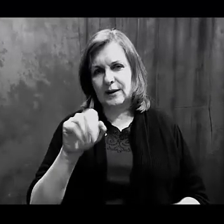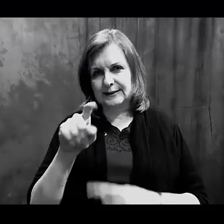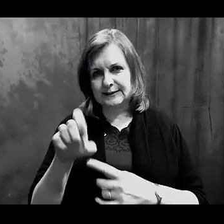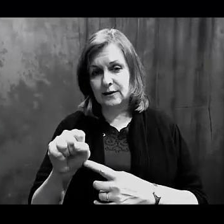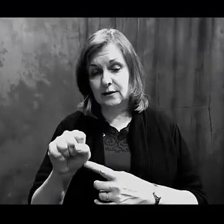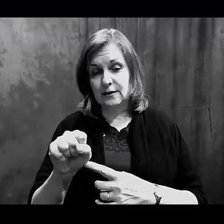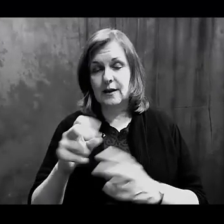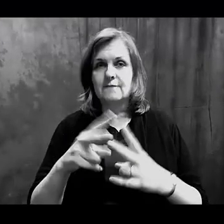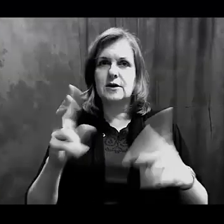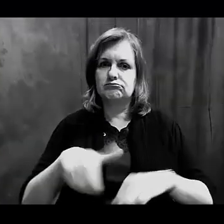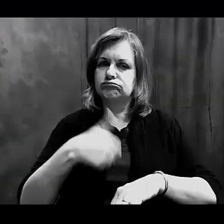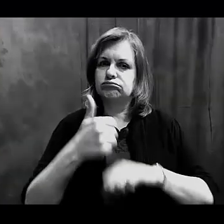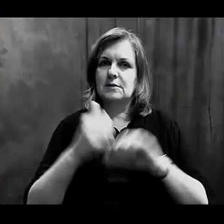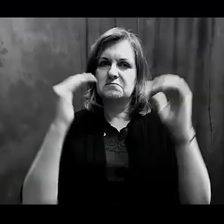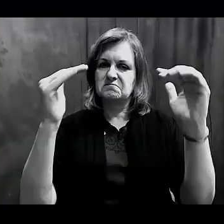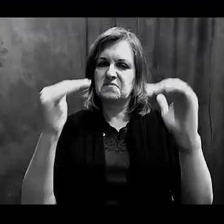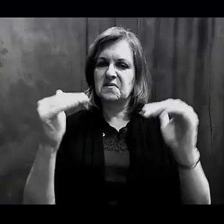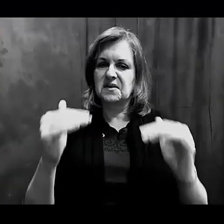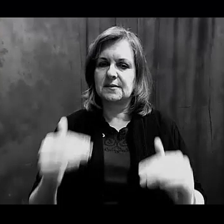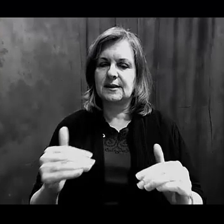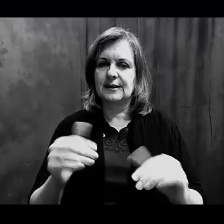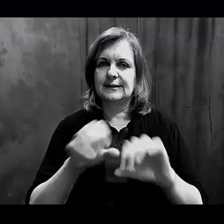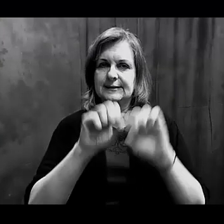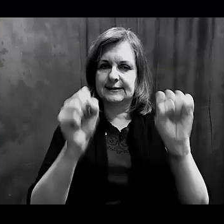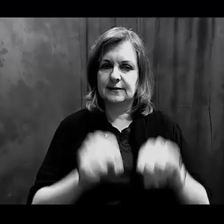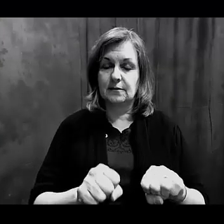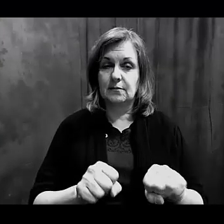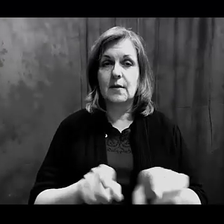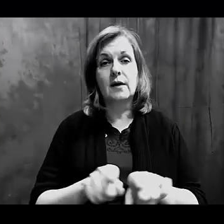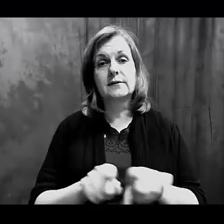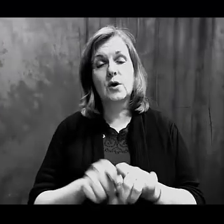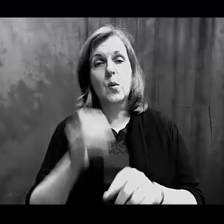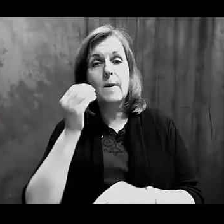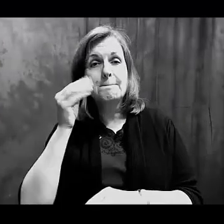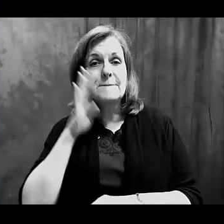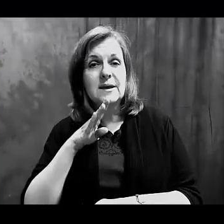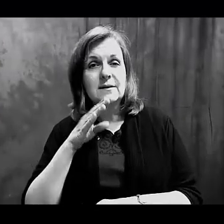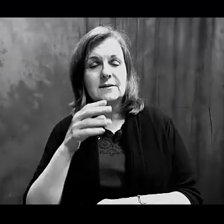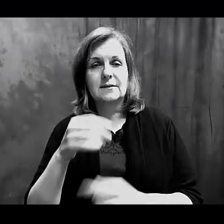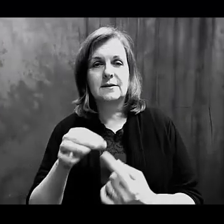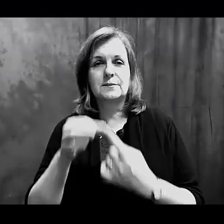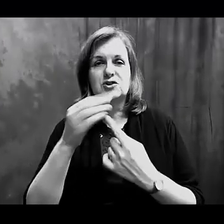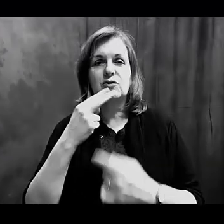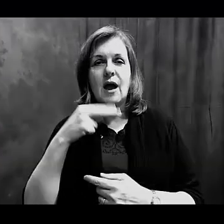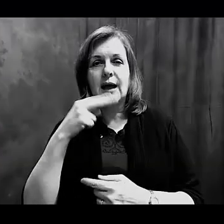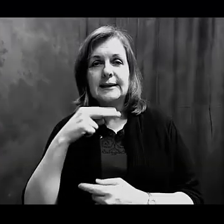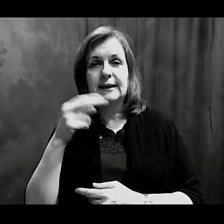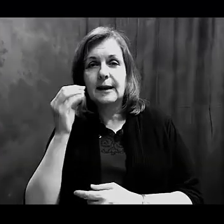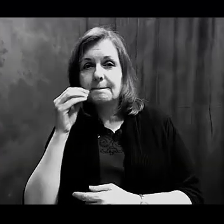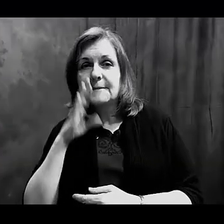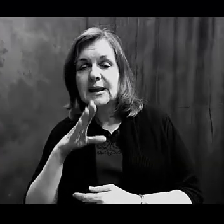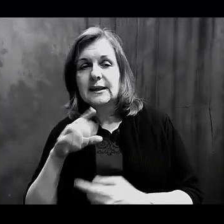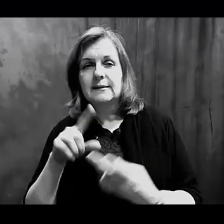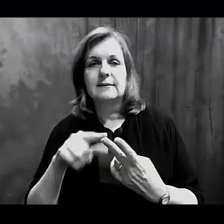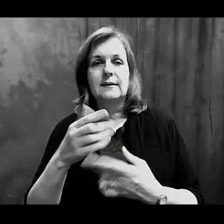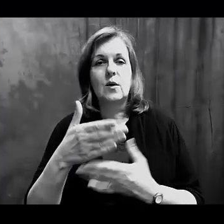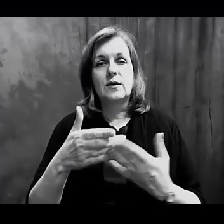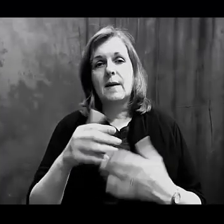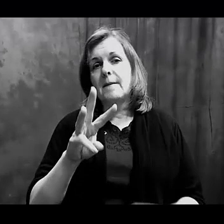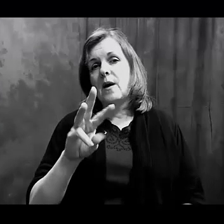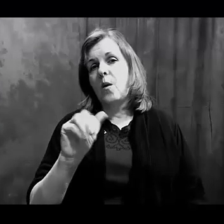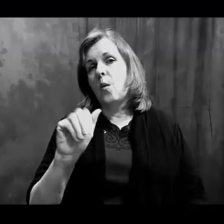Very caste system. You may know better though, bees, honeybees in particular, some